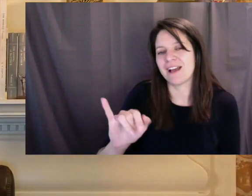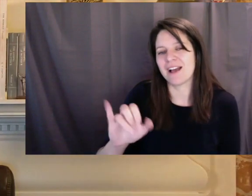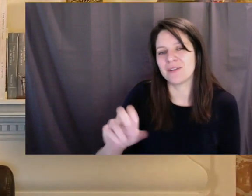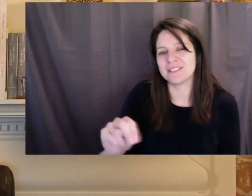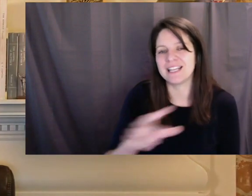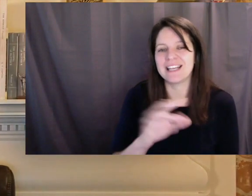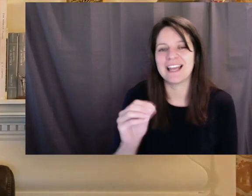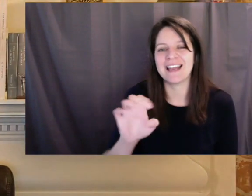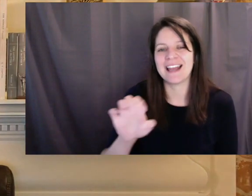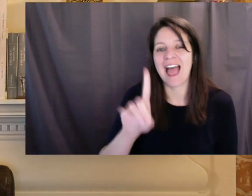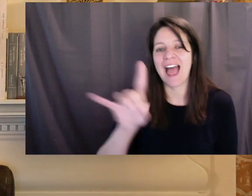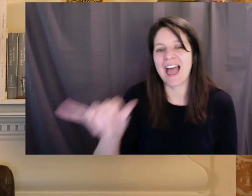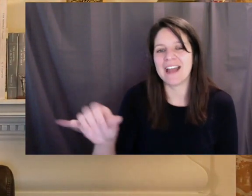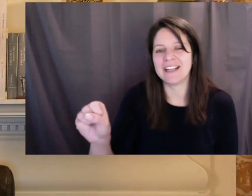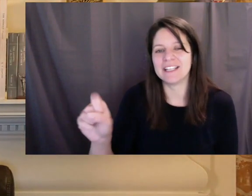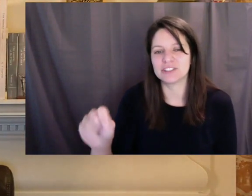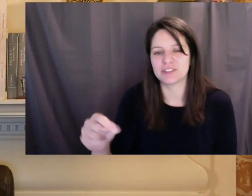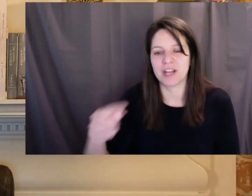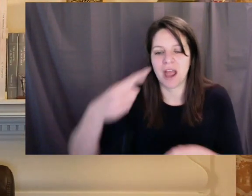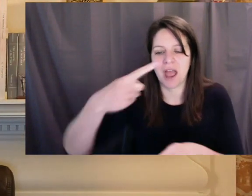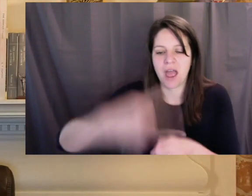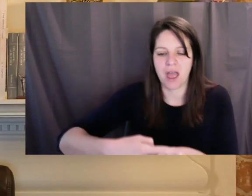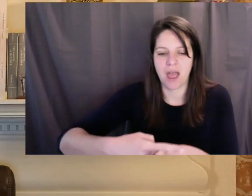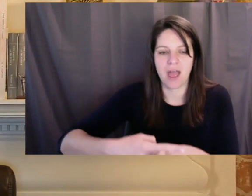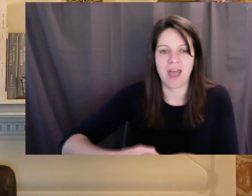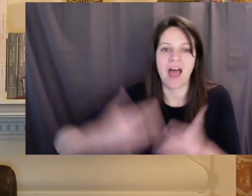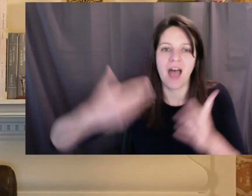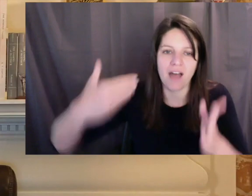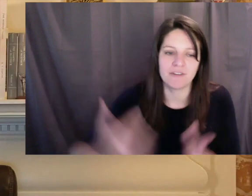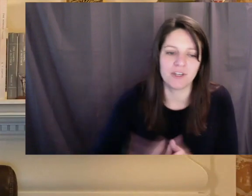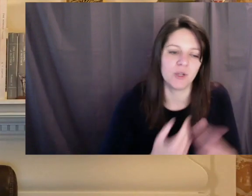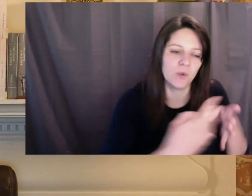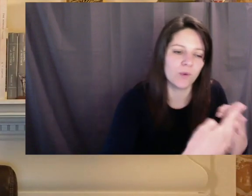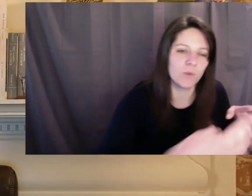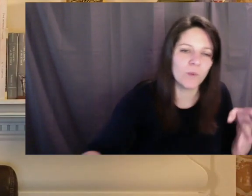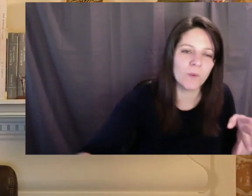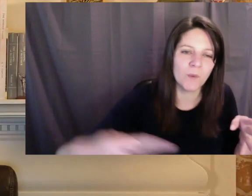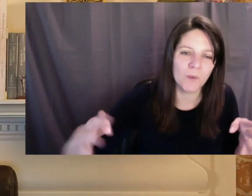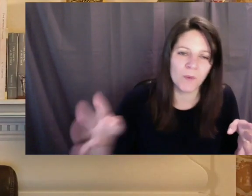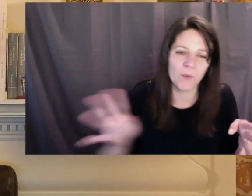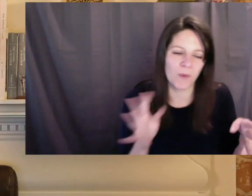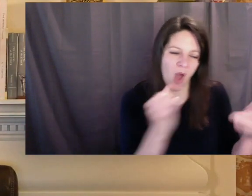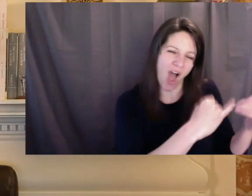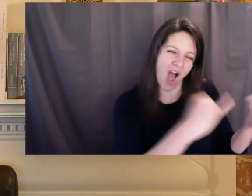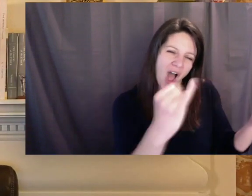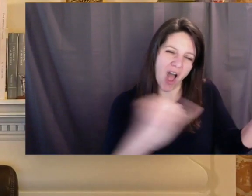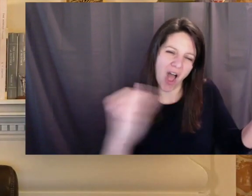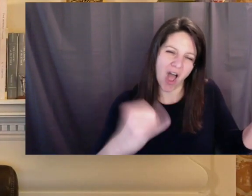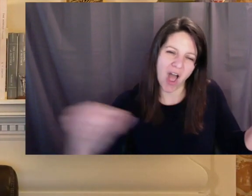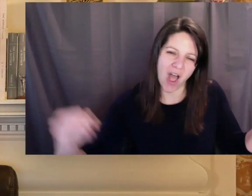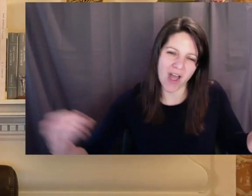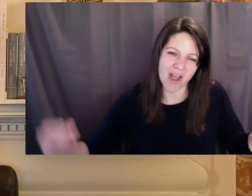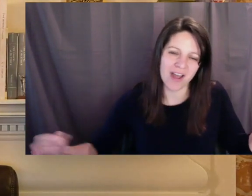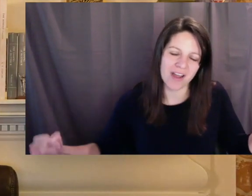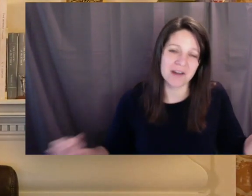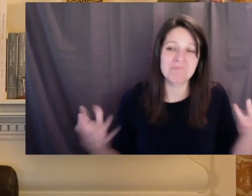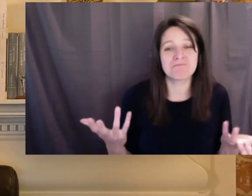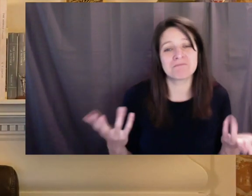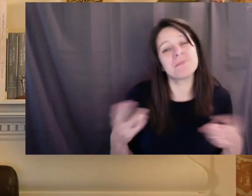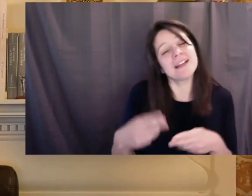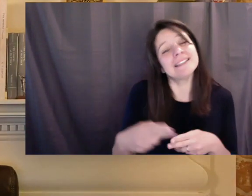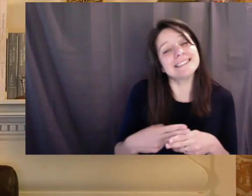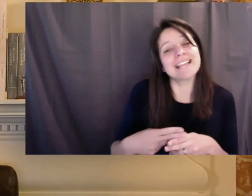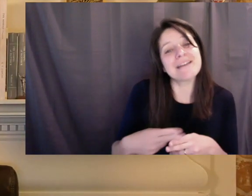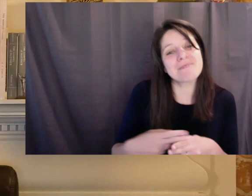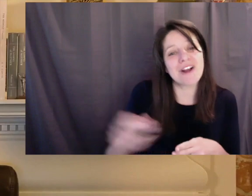on the corner of Fountain and Eddy, for those of you in Providence, you can drive by and see this beautiful pop-up art gallery. And I couldn't help